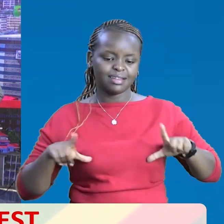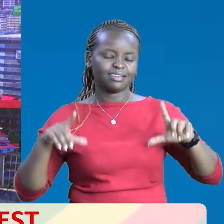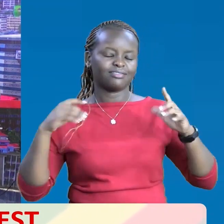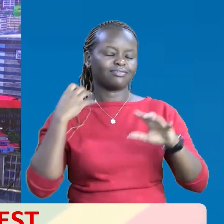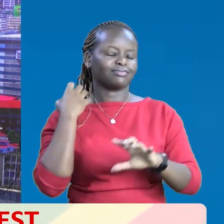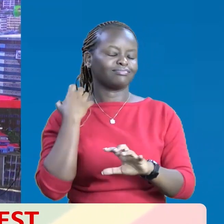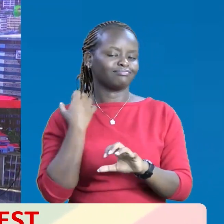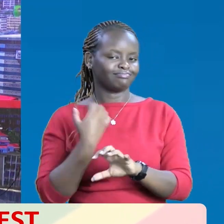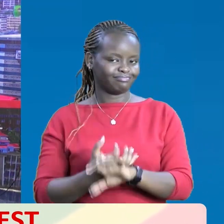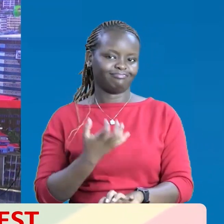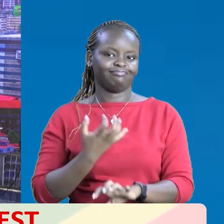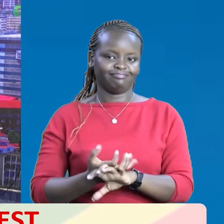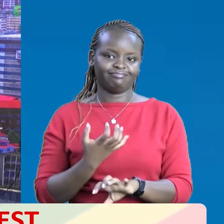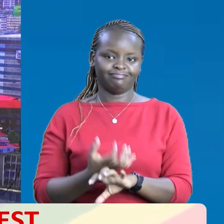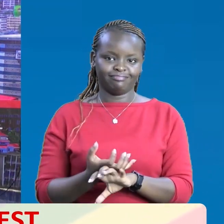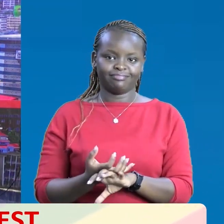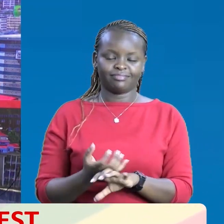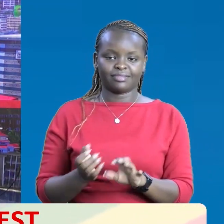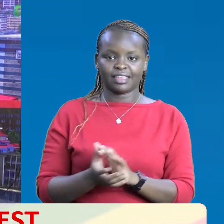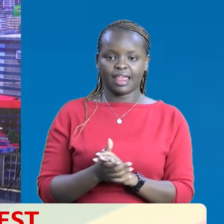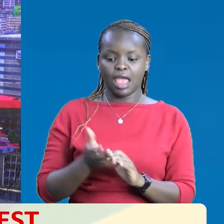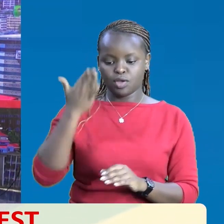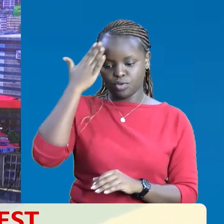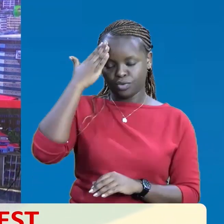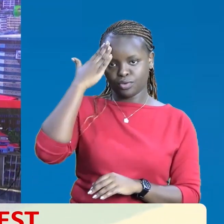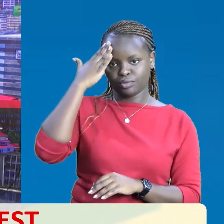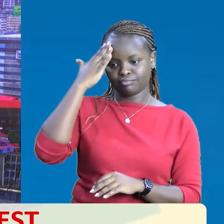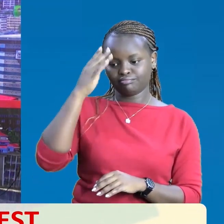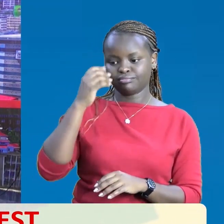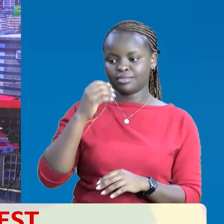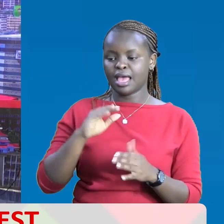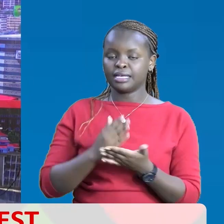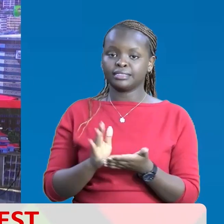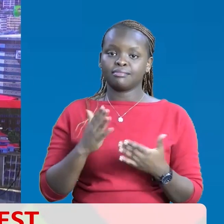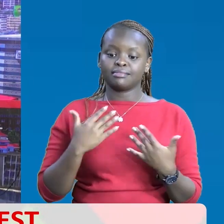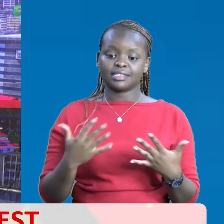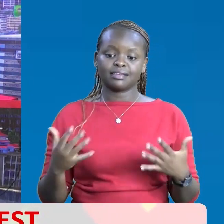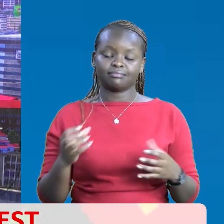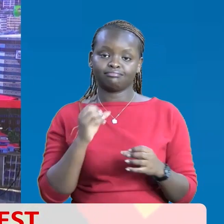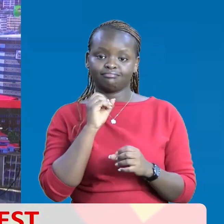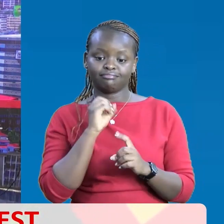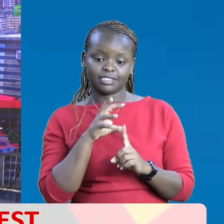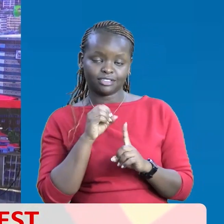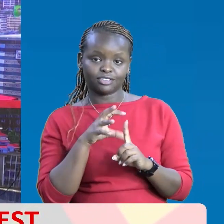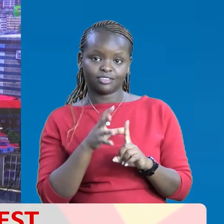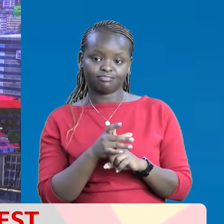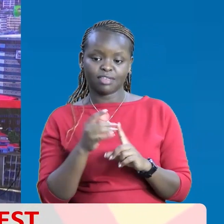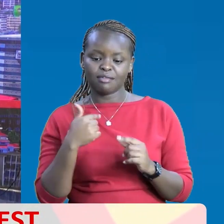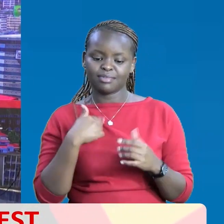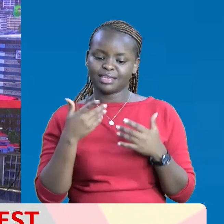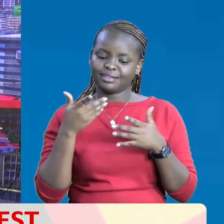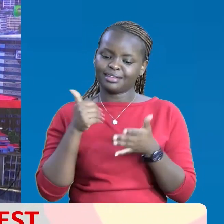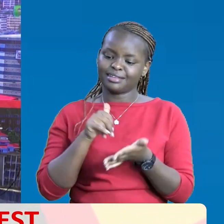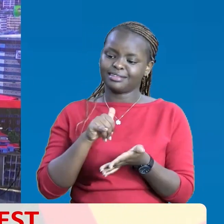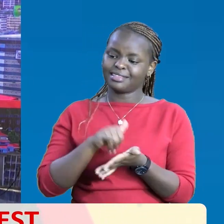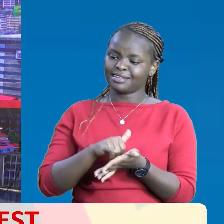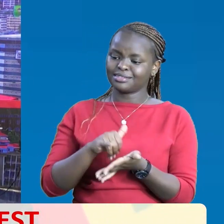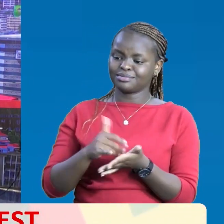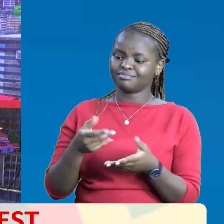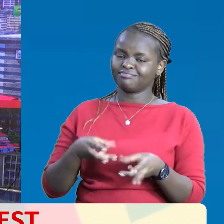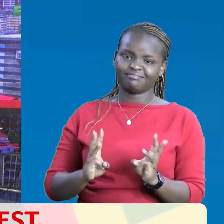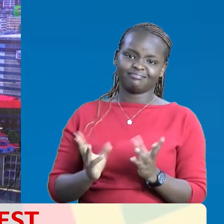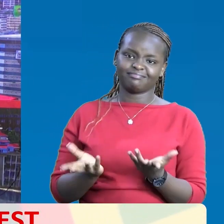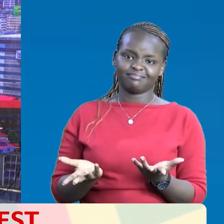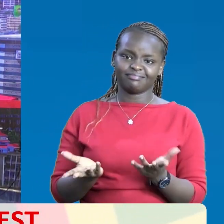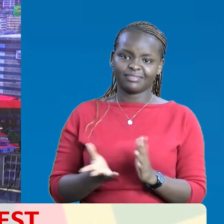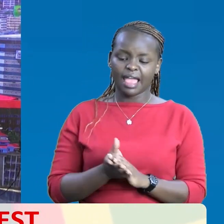kuna those projections generally. Unajua something you actually mentioned. Mtu atakuja na sema tio niko hivyo. Unaweza pata why are you saying uko hivyo? Is it